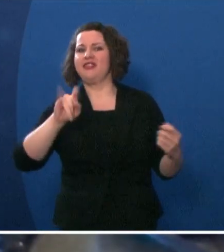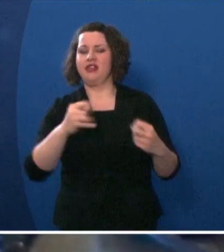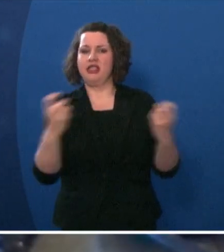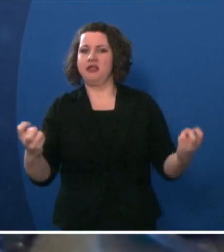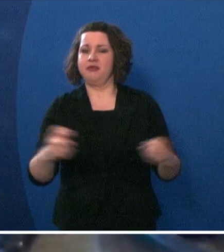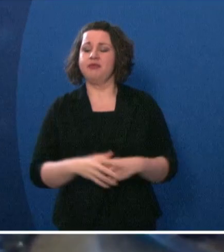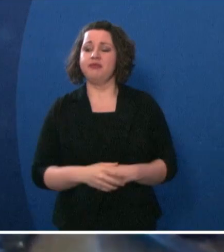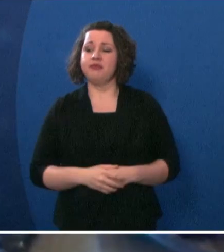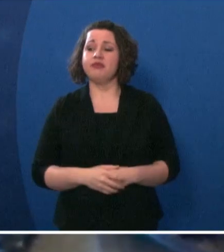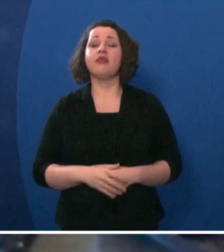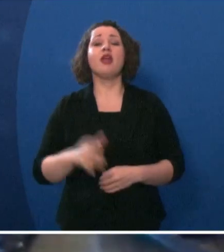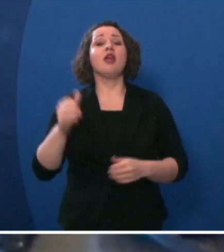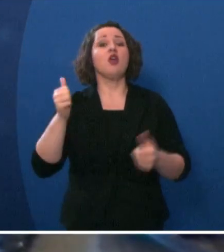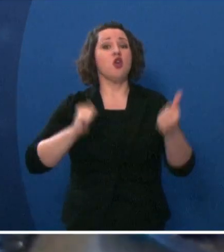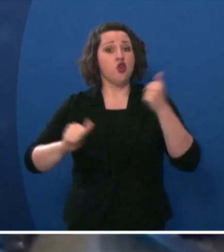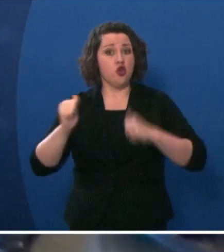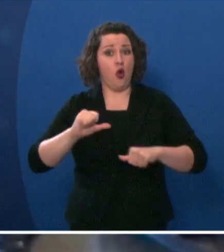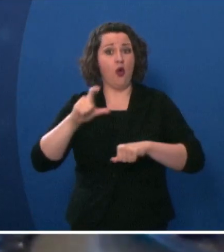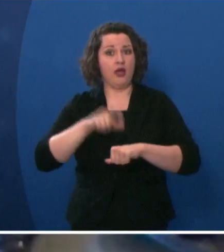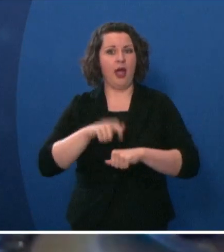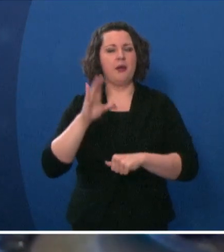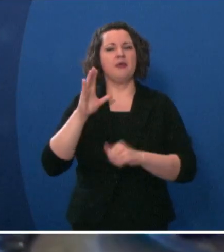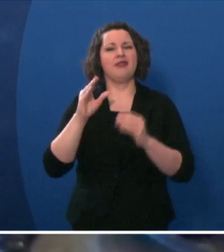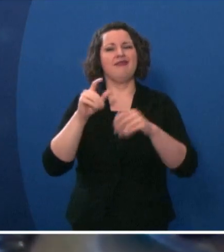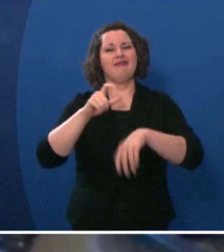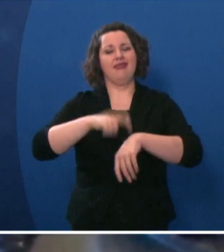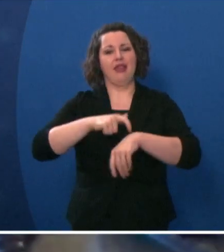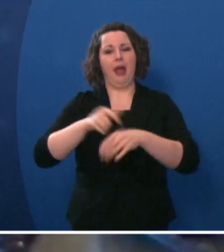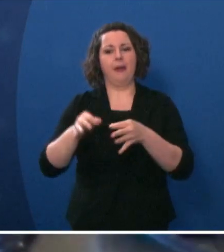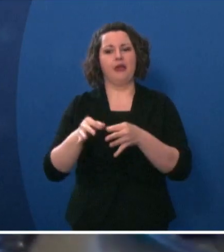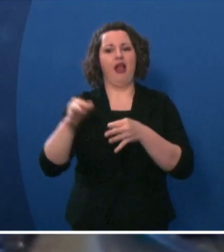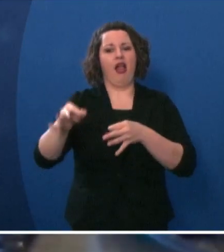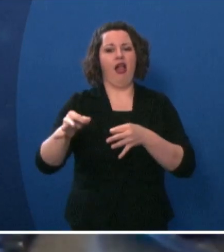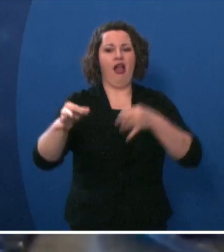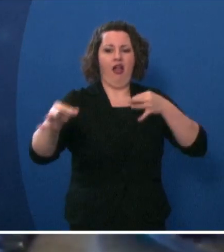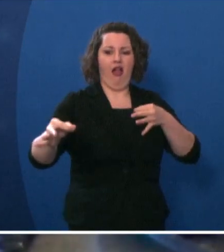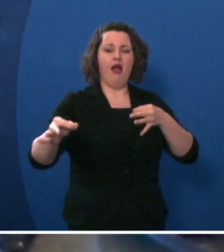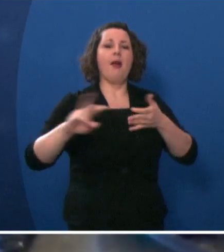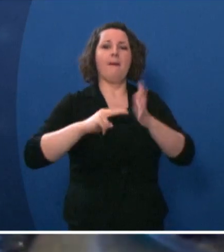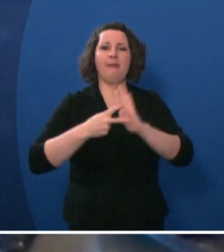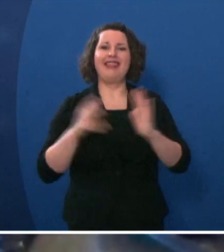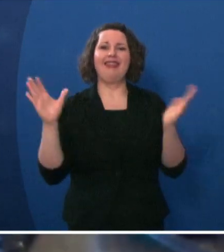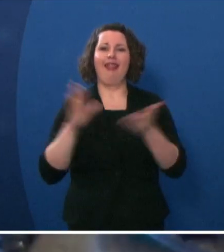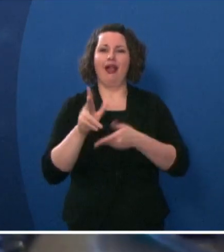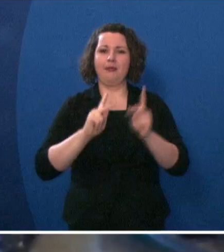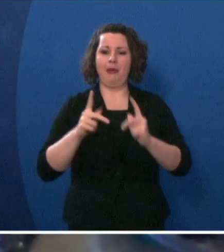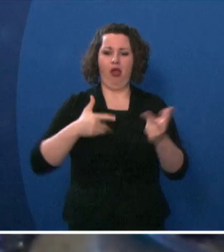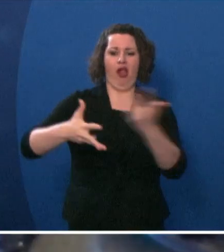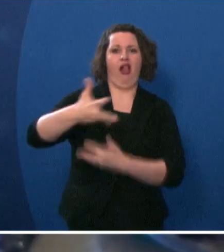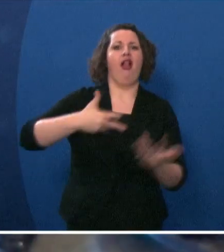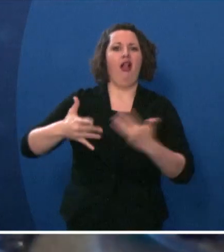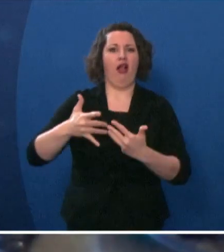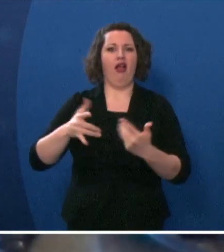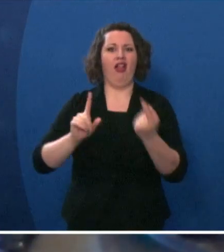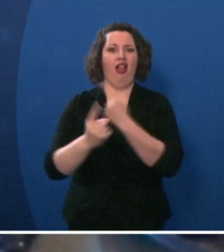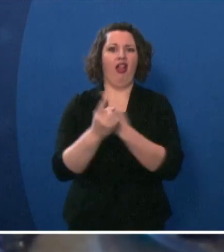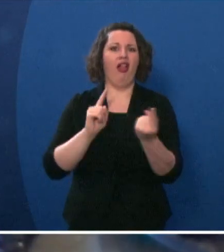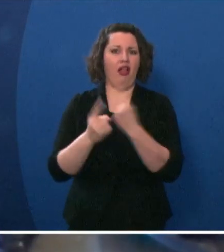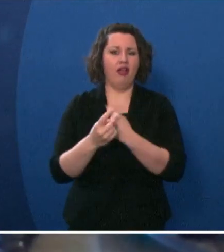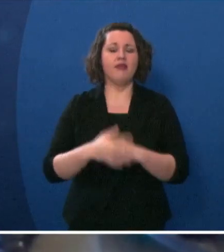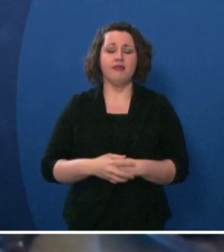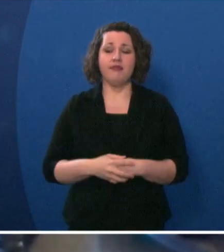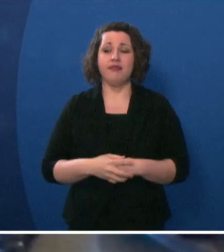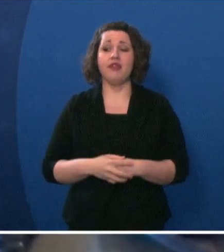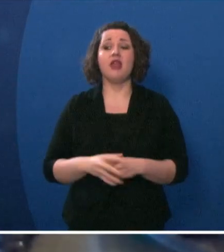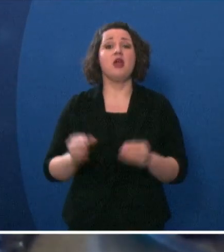further apart to keep our lobby, concession stands, and other common areas free of congestion. This extra time in between shows will also